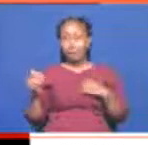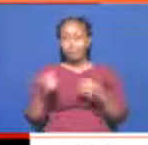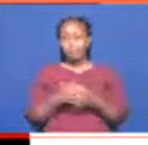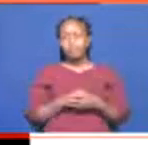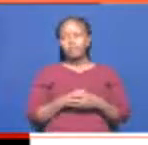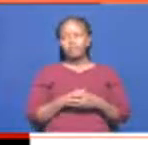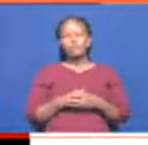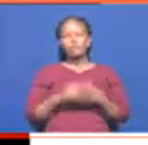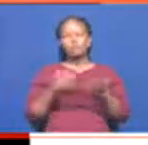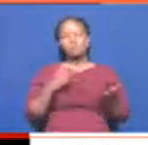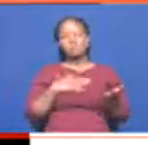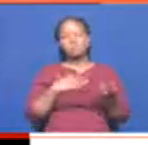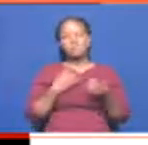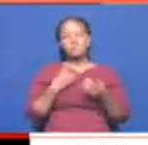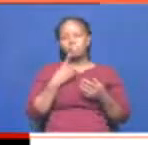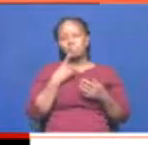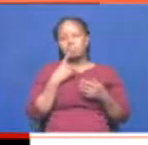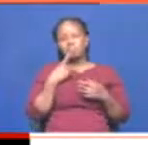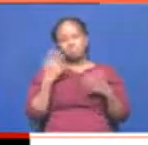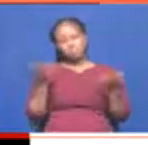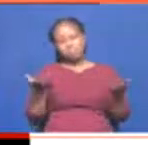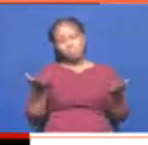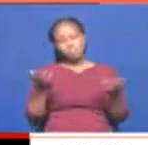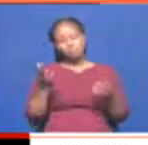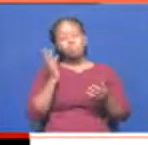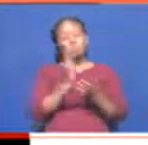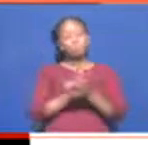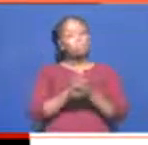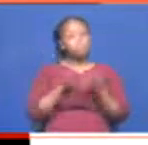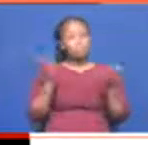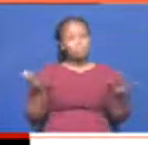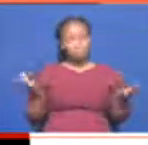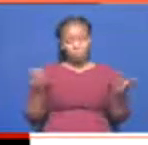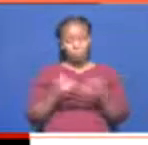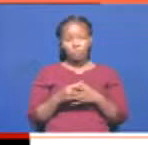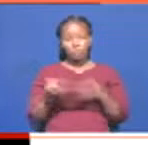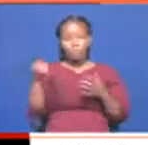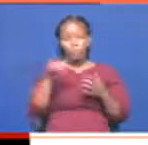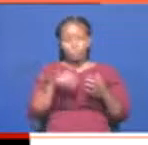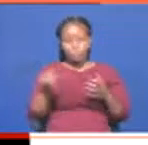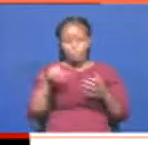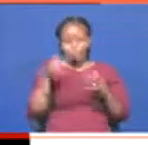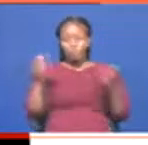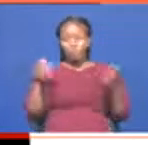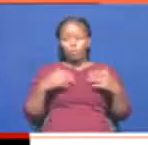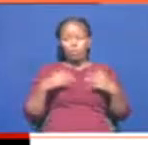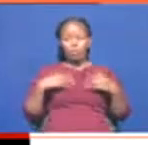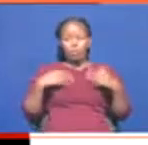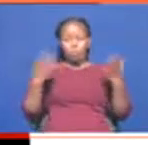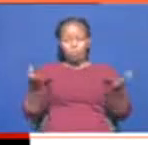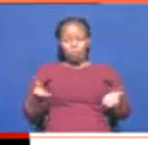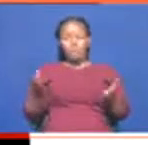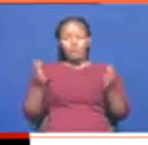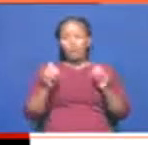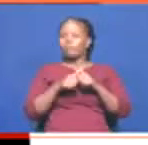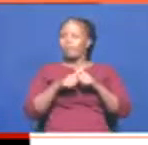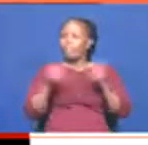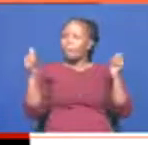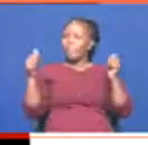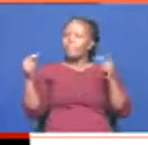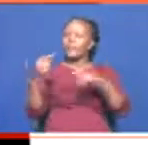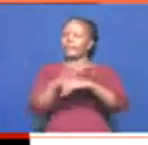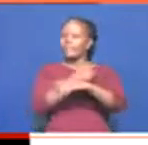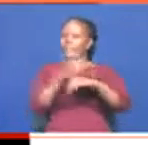What I can say is that really we have properly trained professional